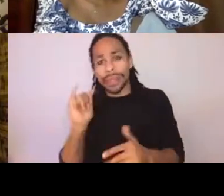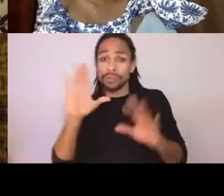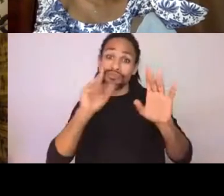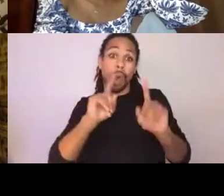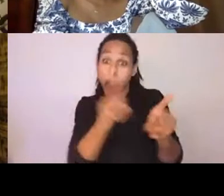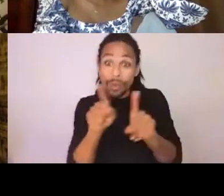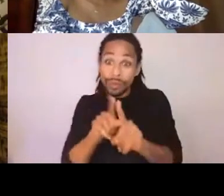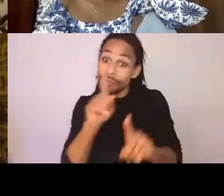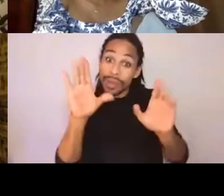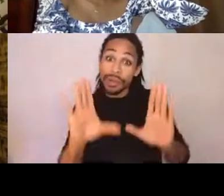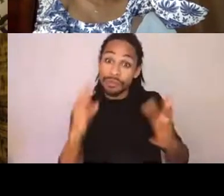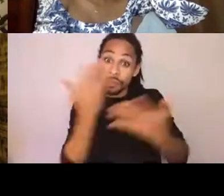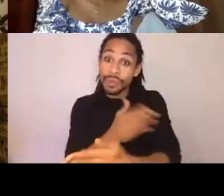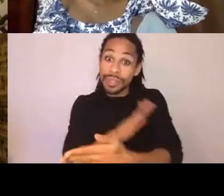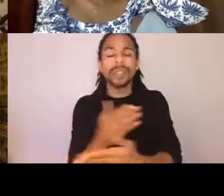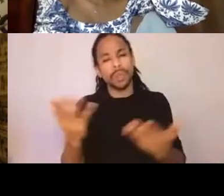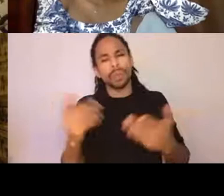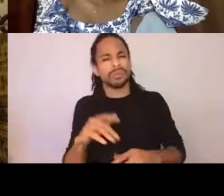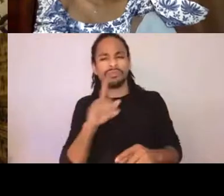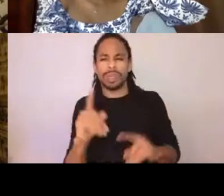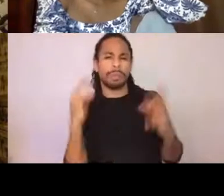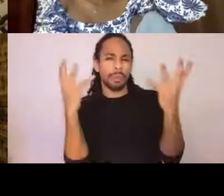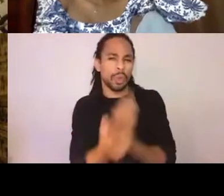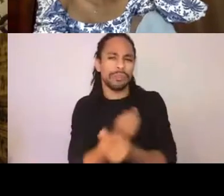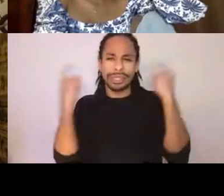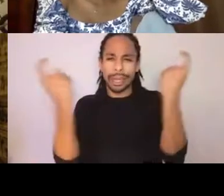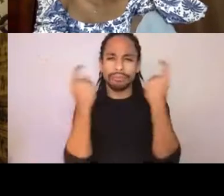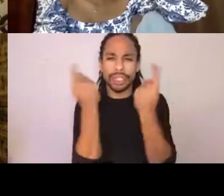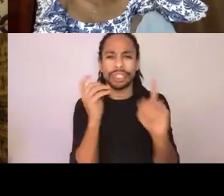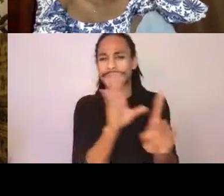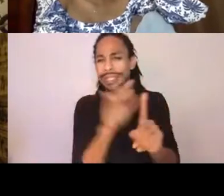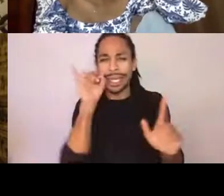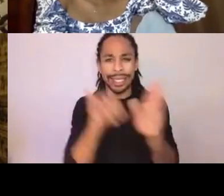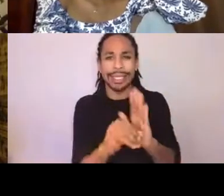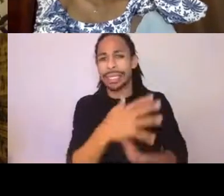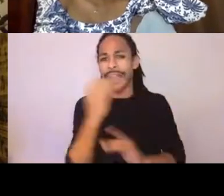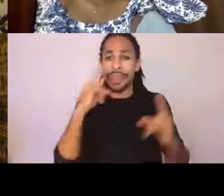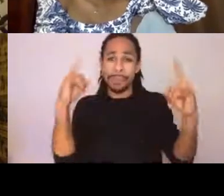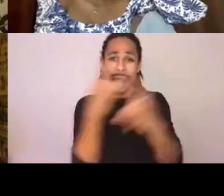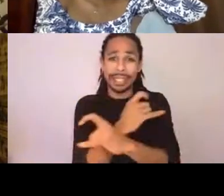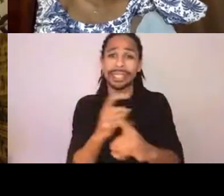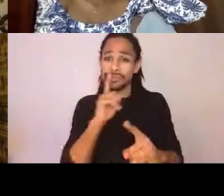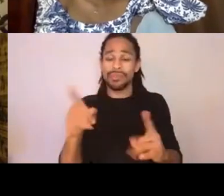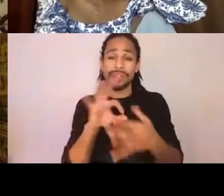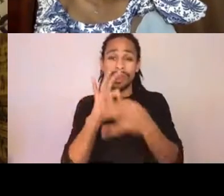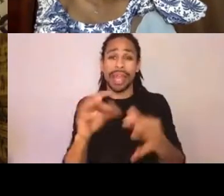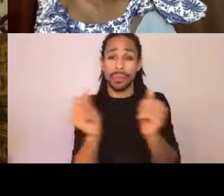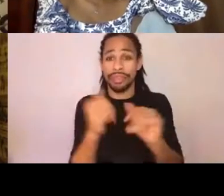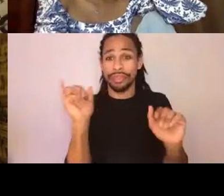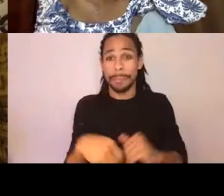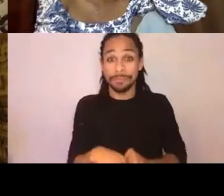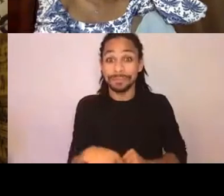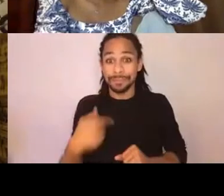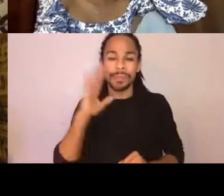it's such a beautiful celebration of his identity and the complexities that come with it. I'll drop both